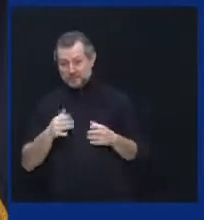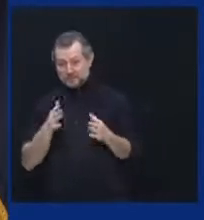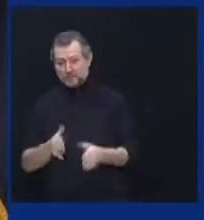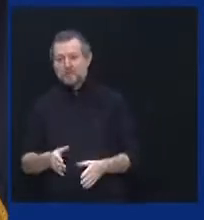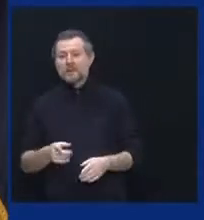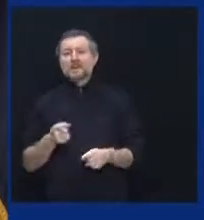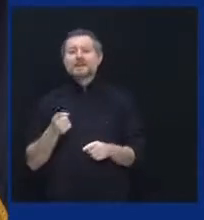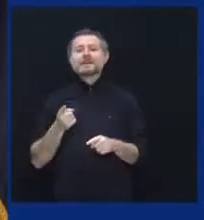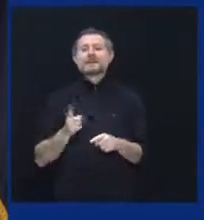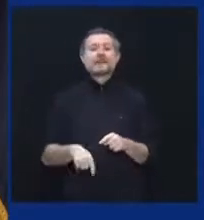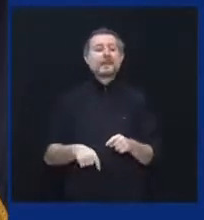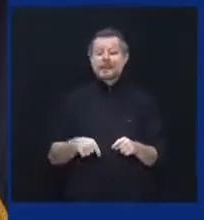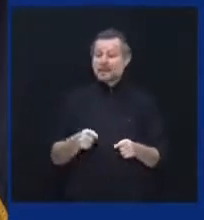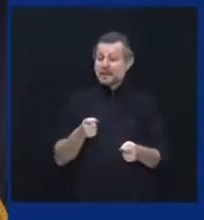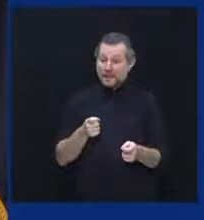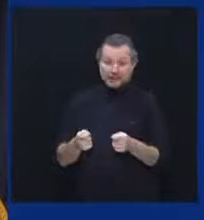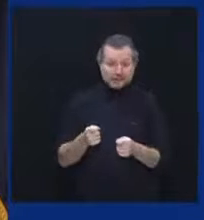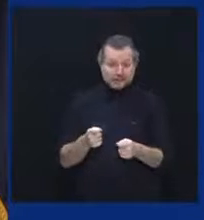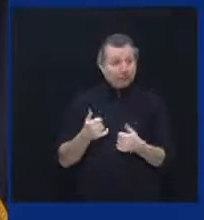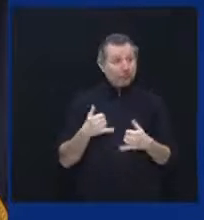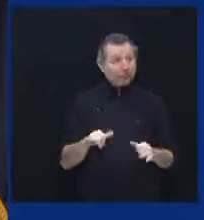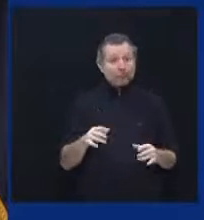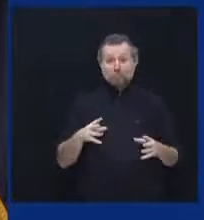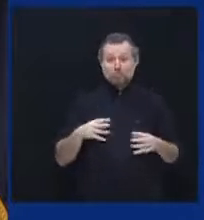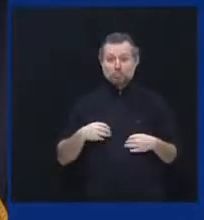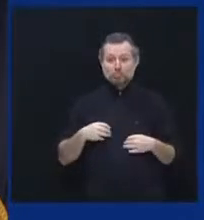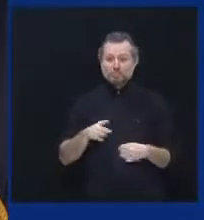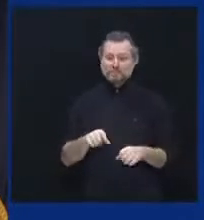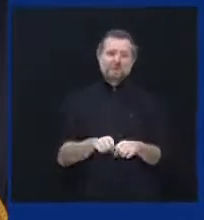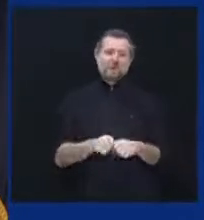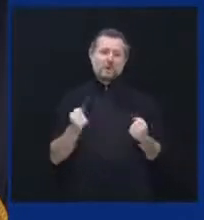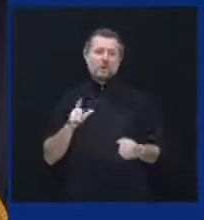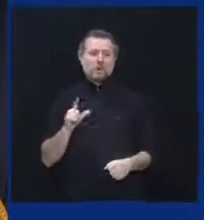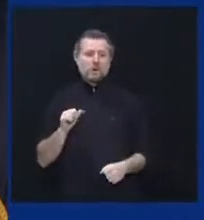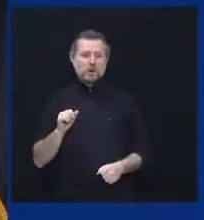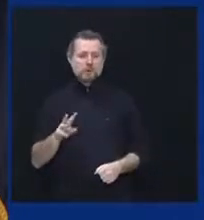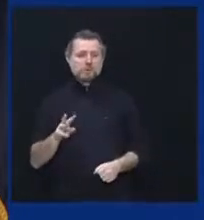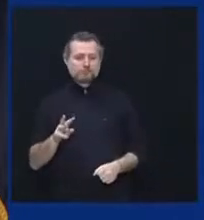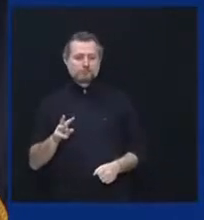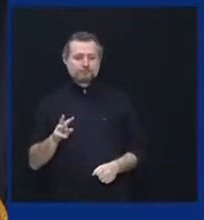handle the person, then they violated the law. And